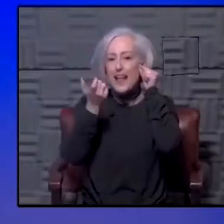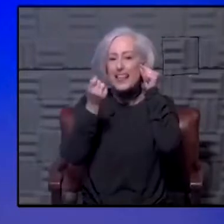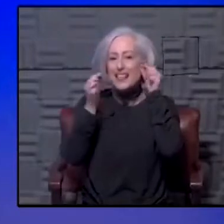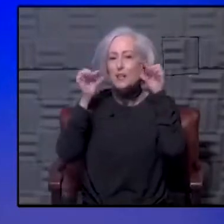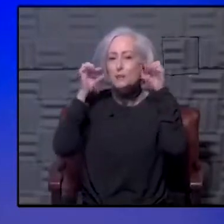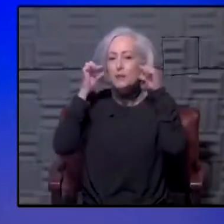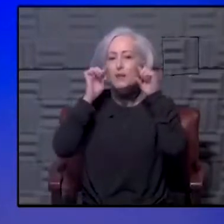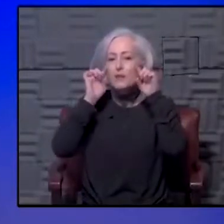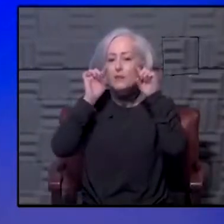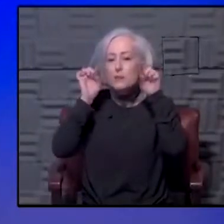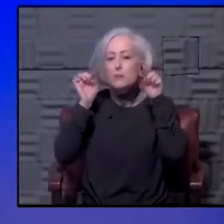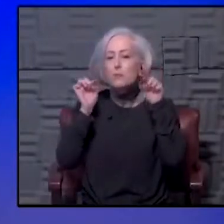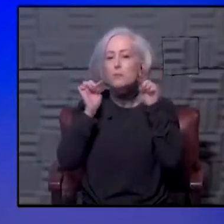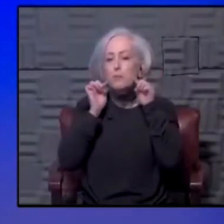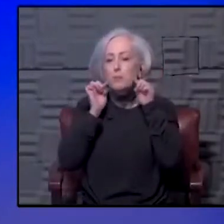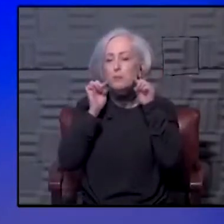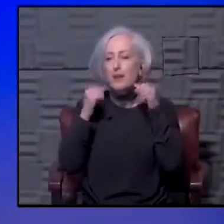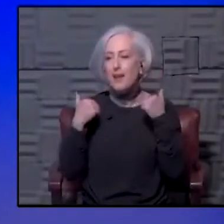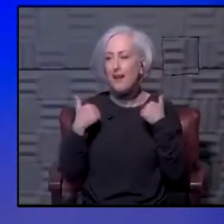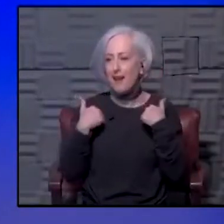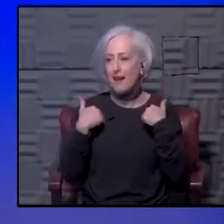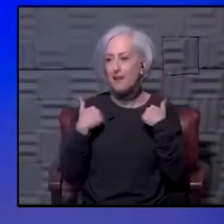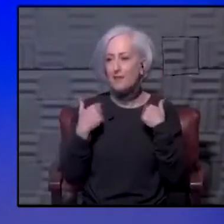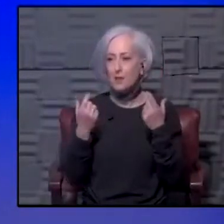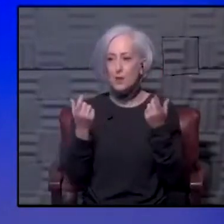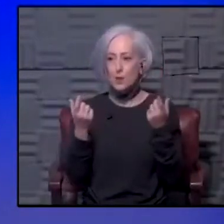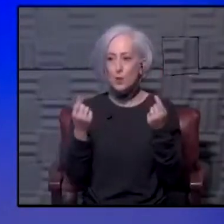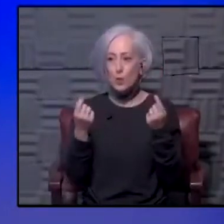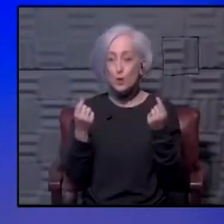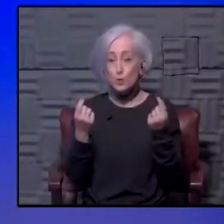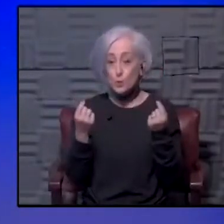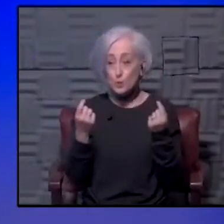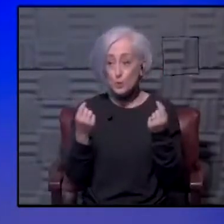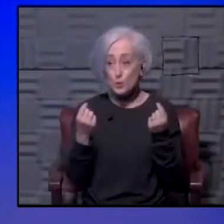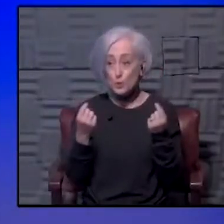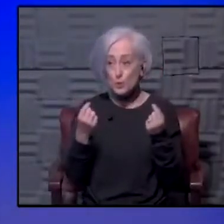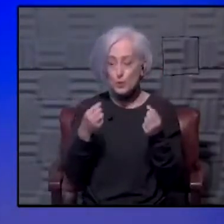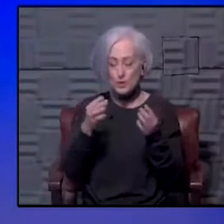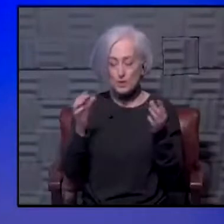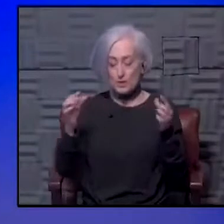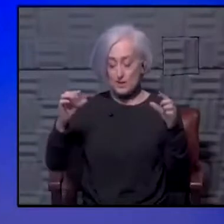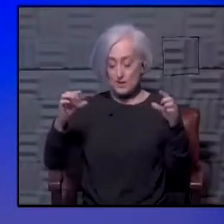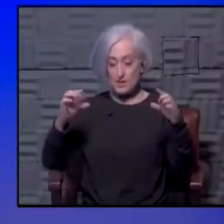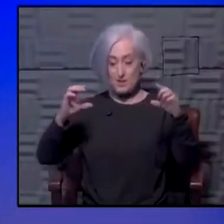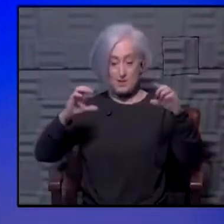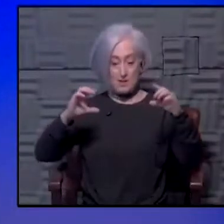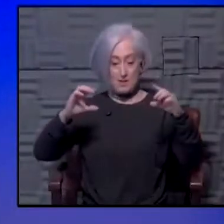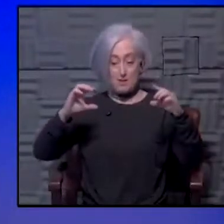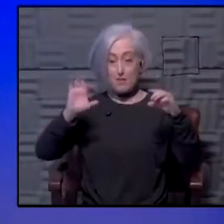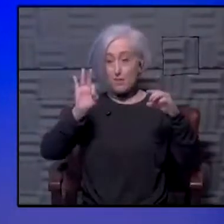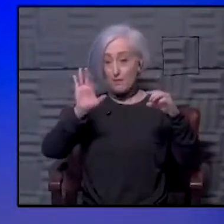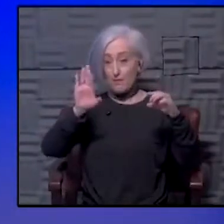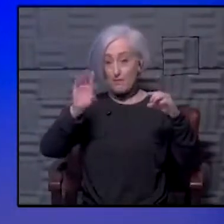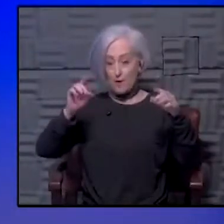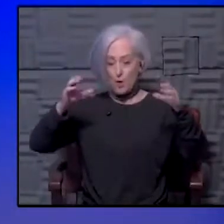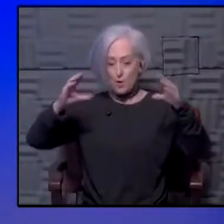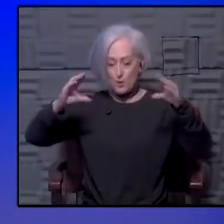here. So at that point, you just fold it so that the gaps are reduced.